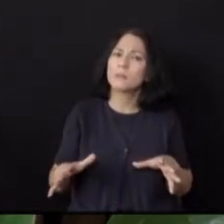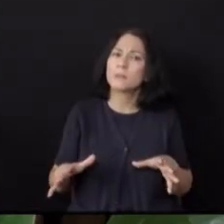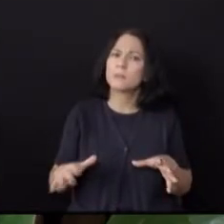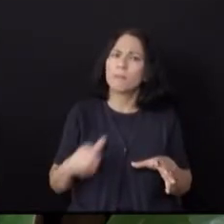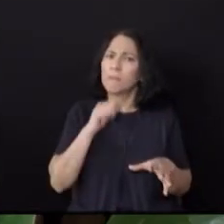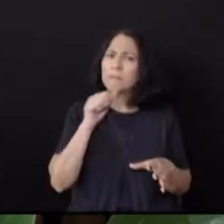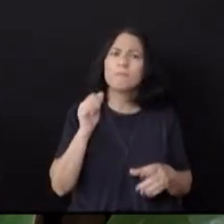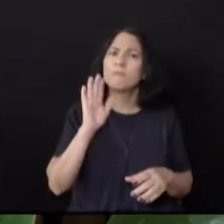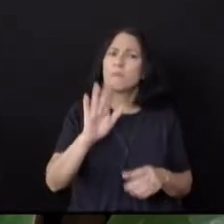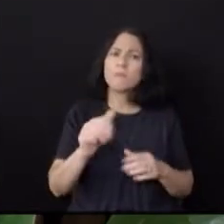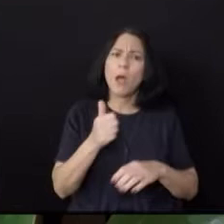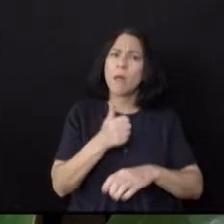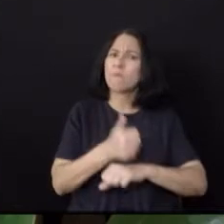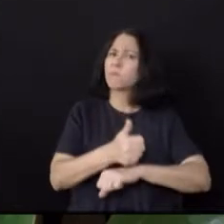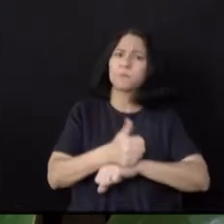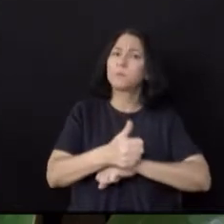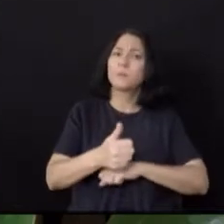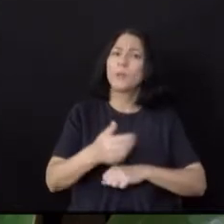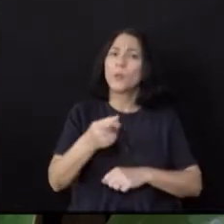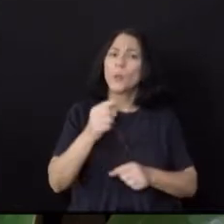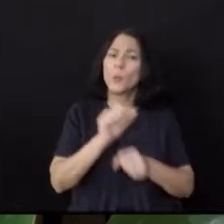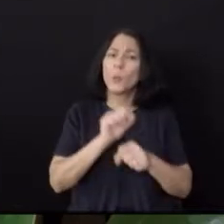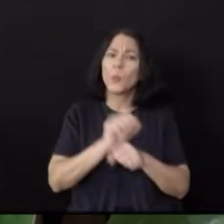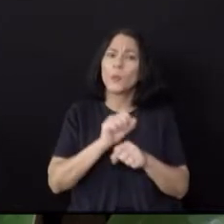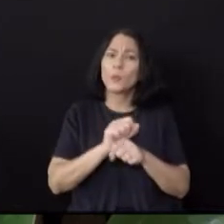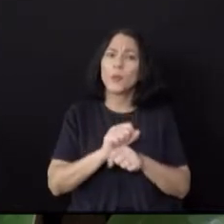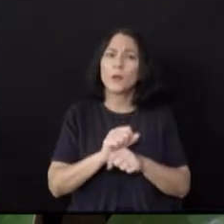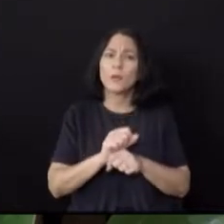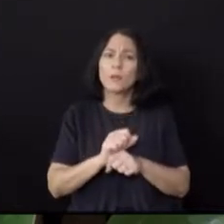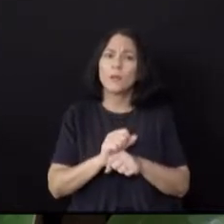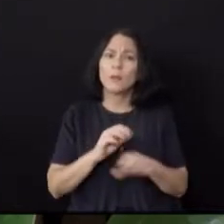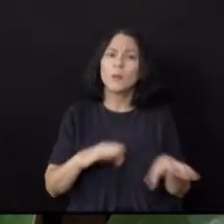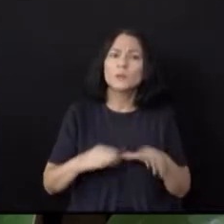of your own. You've worked hard, you've done it all right, and